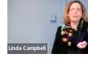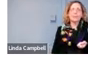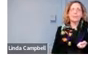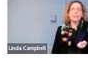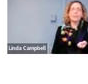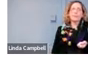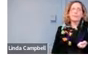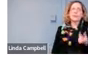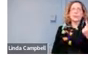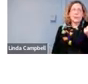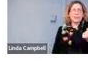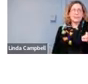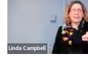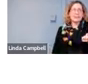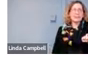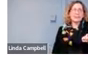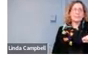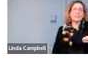worried.